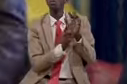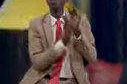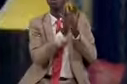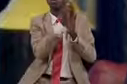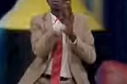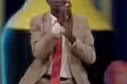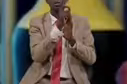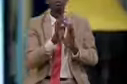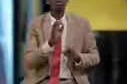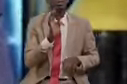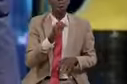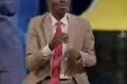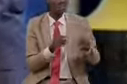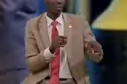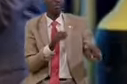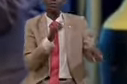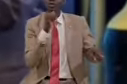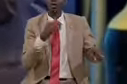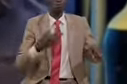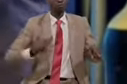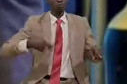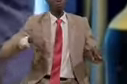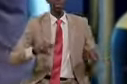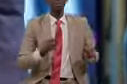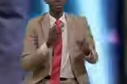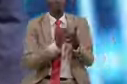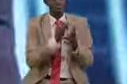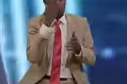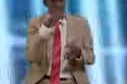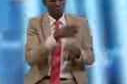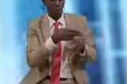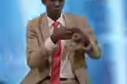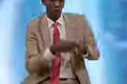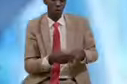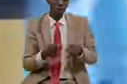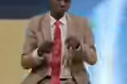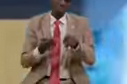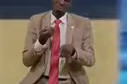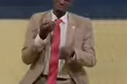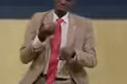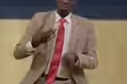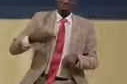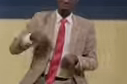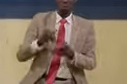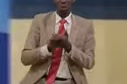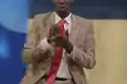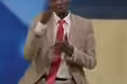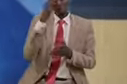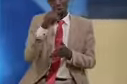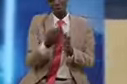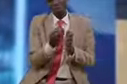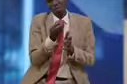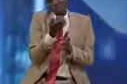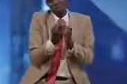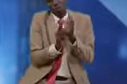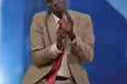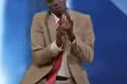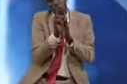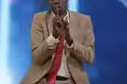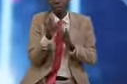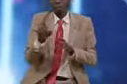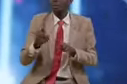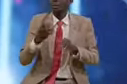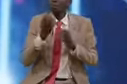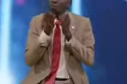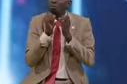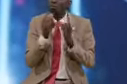short. That one is religious, it's a little bit taller. That one is philanthropic, and he gives money to people.